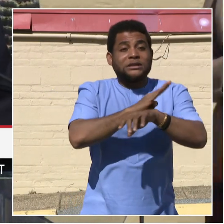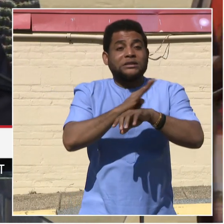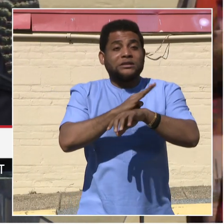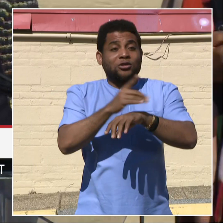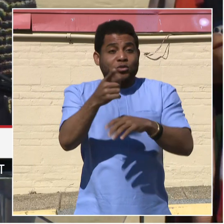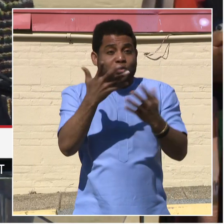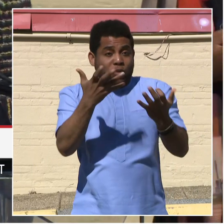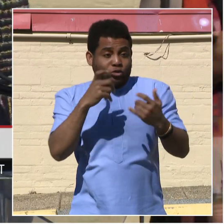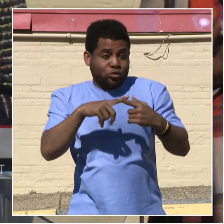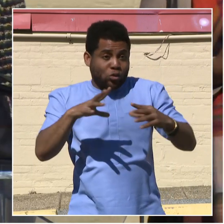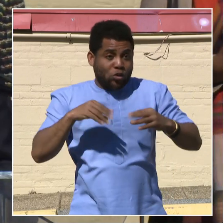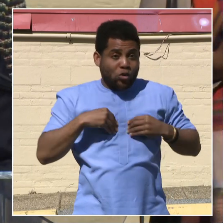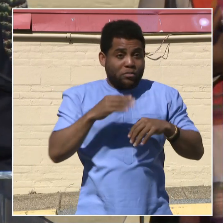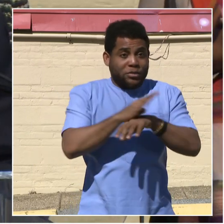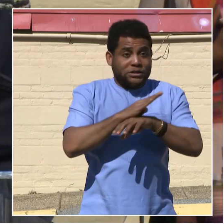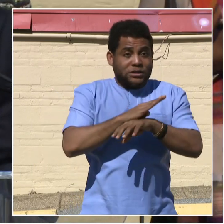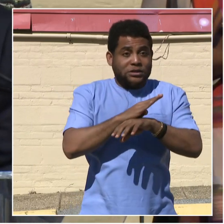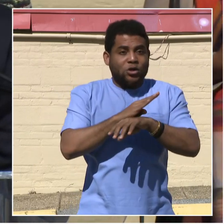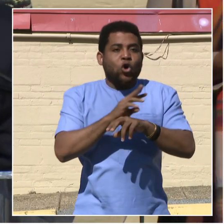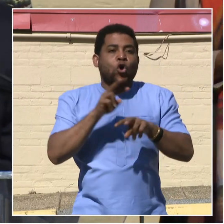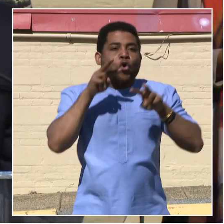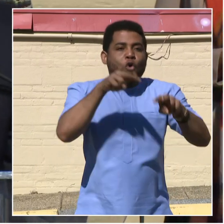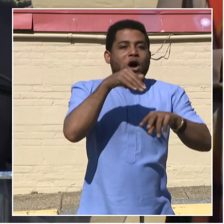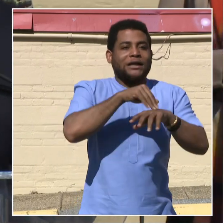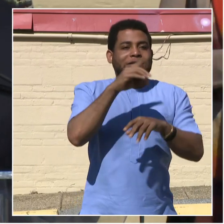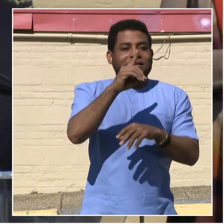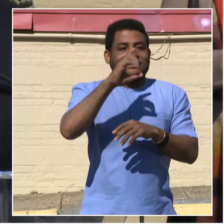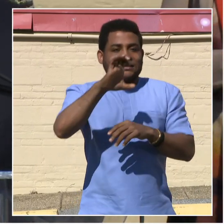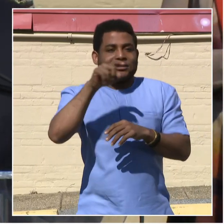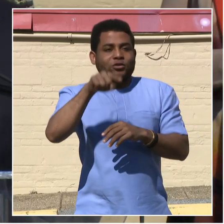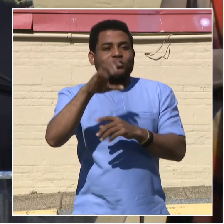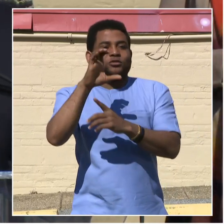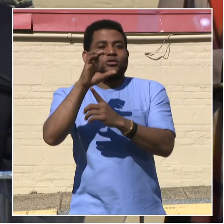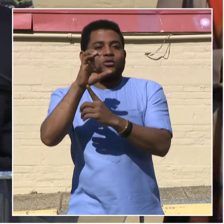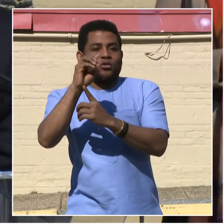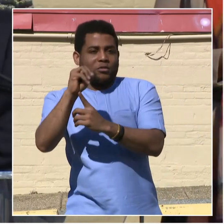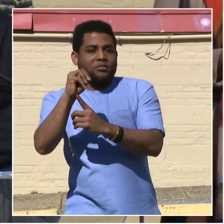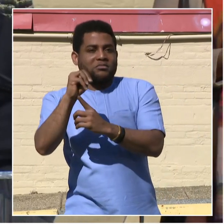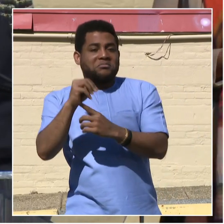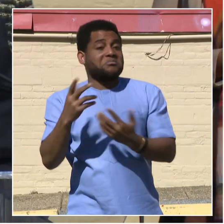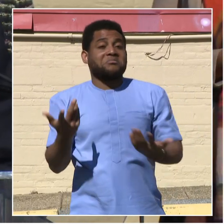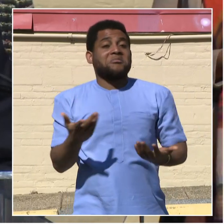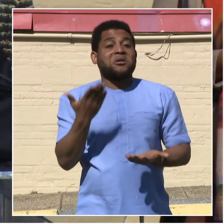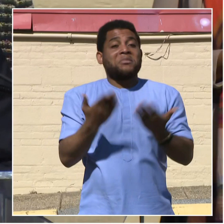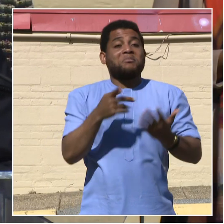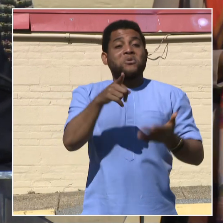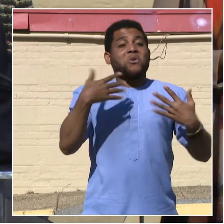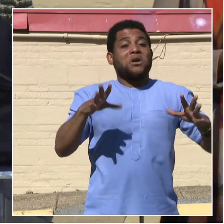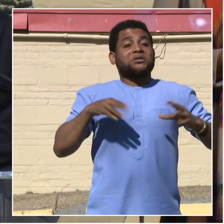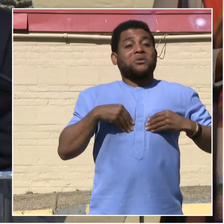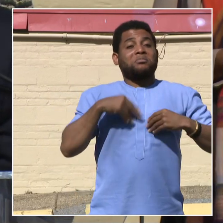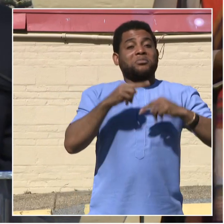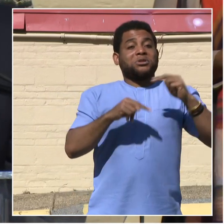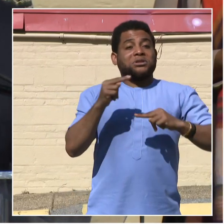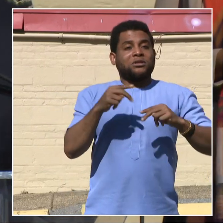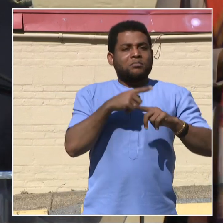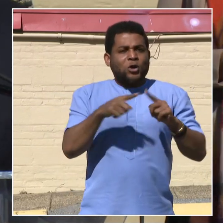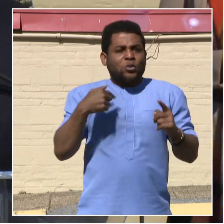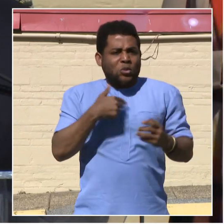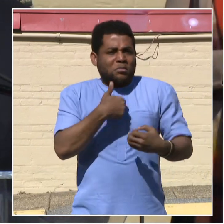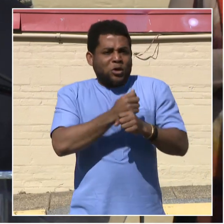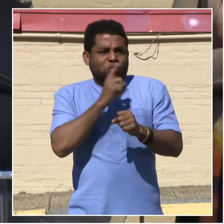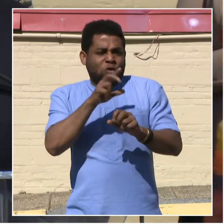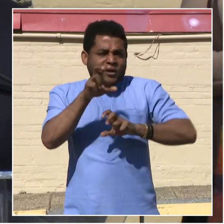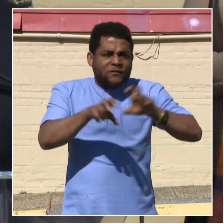at ObviouslyDC.com. If you are a business owner, maybe you already own the building, right? But you want to make an investment. Coming